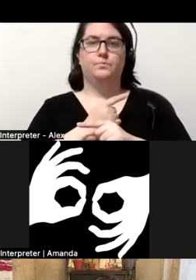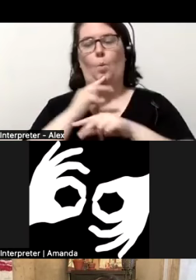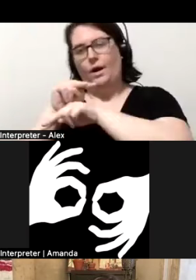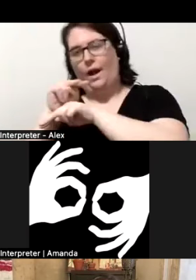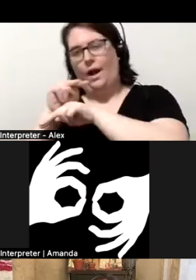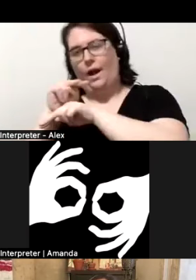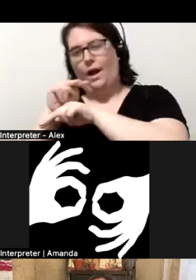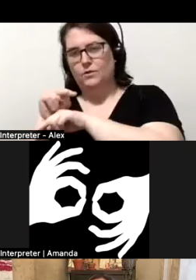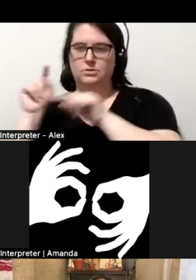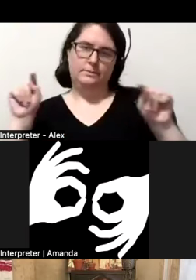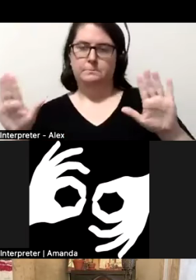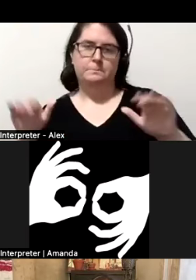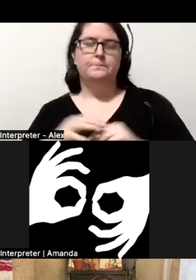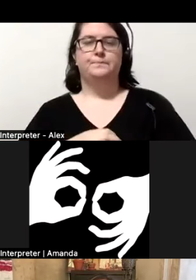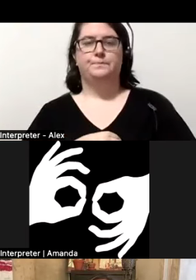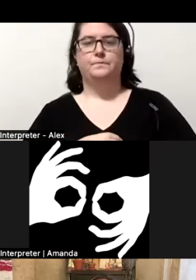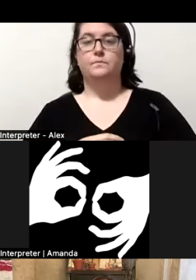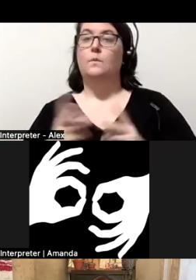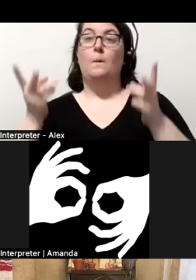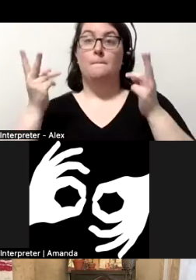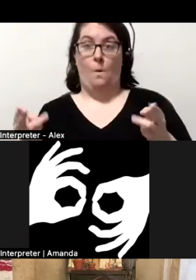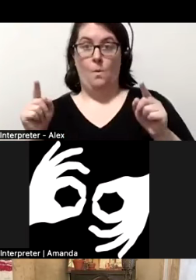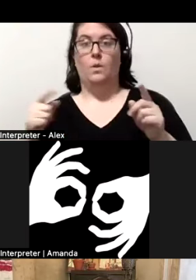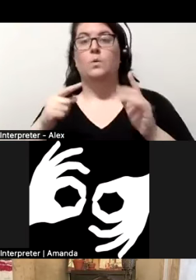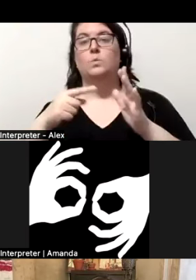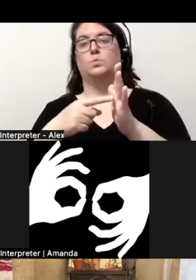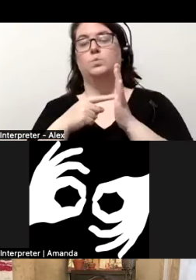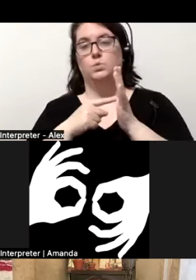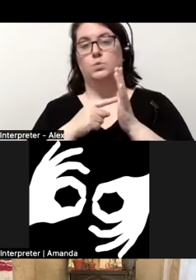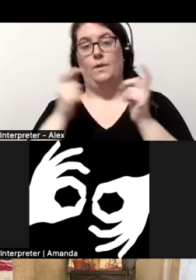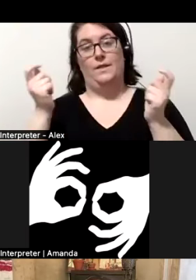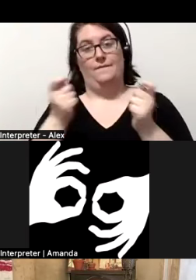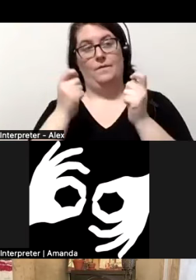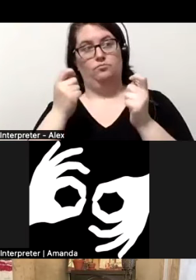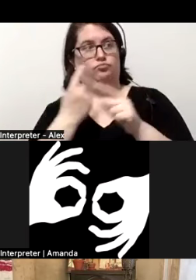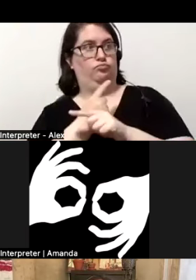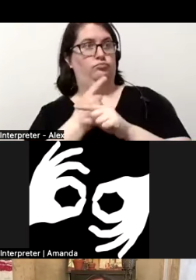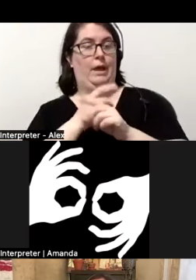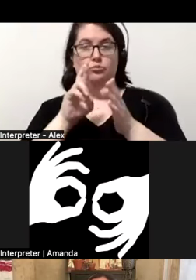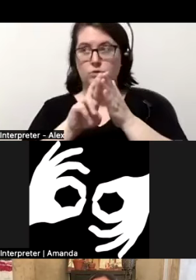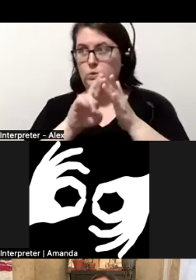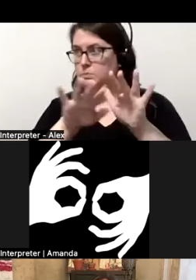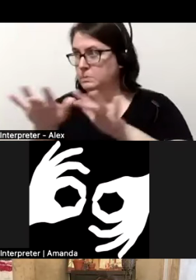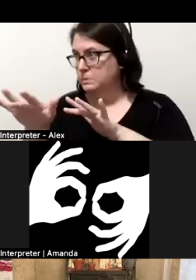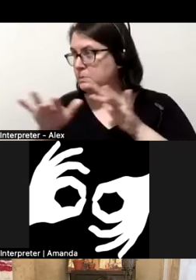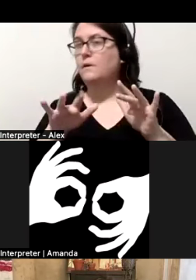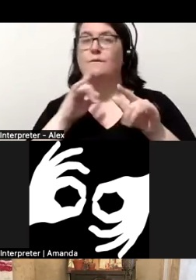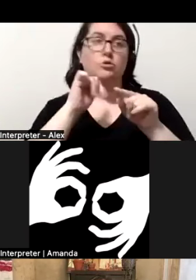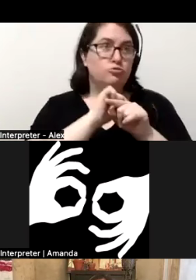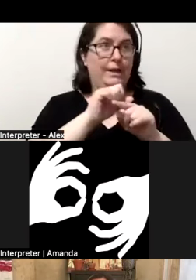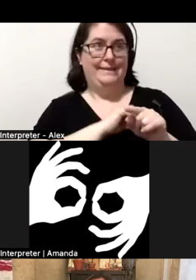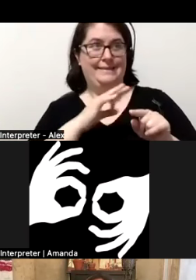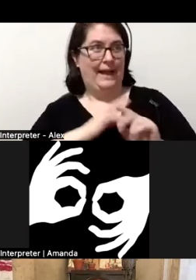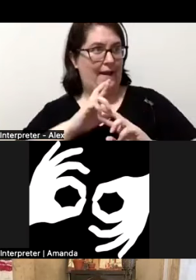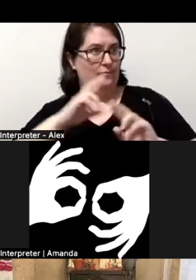established festivals. In both, we want to see that the festival has a viable and well-resourced volunteer program and training for all staff and